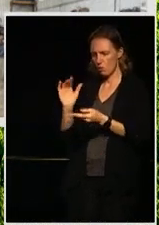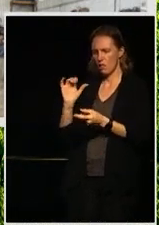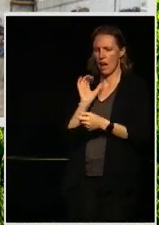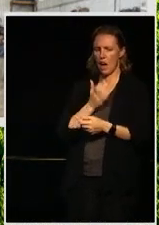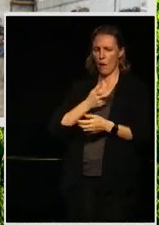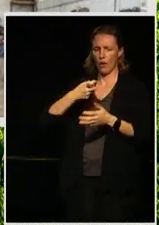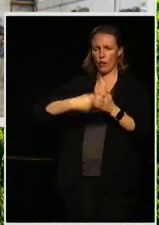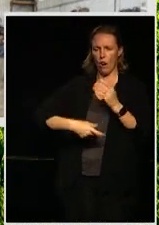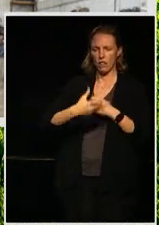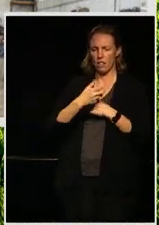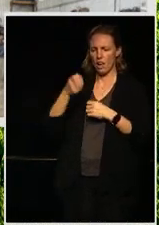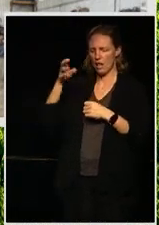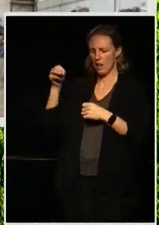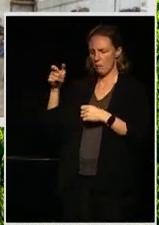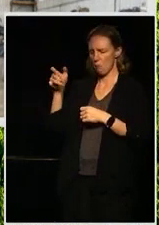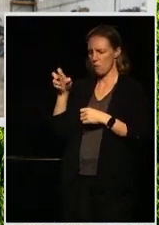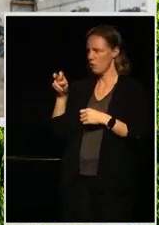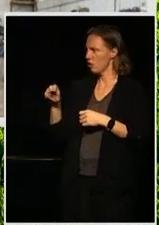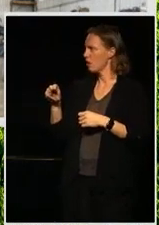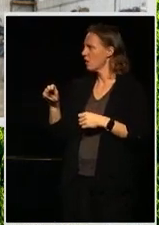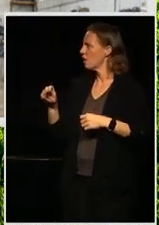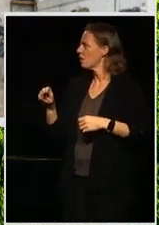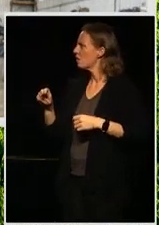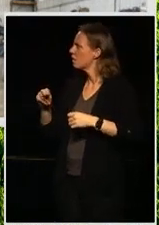emission, I have to be able to